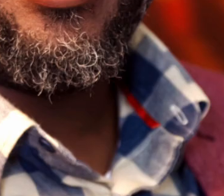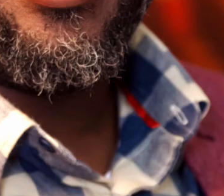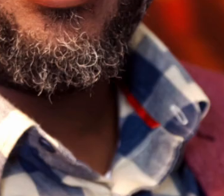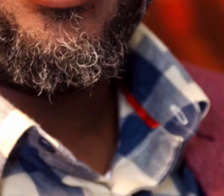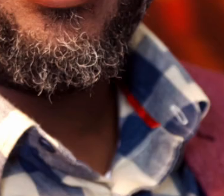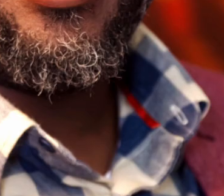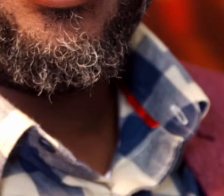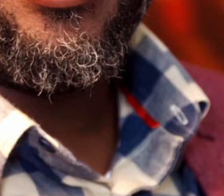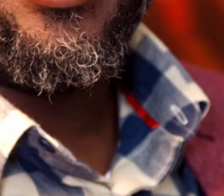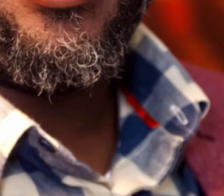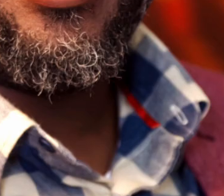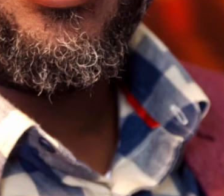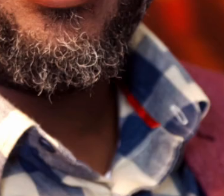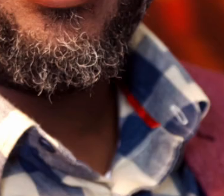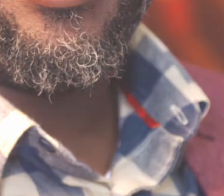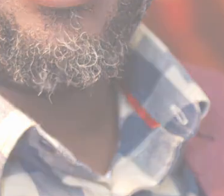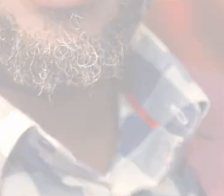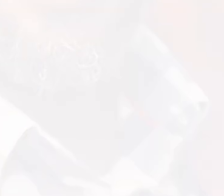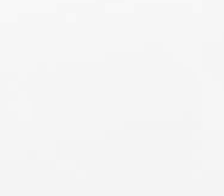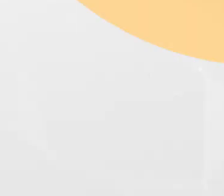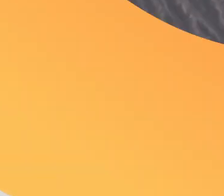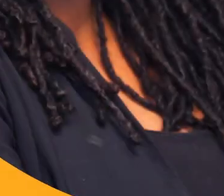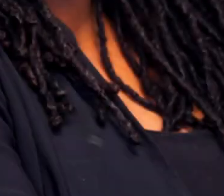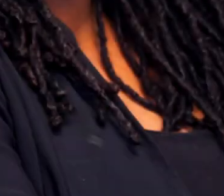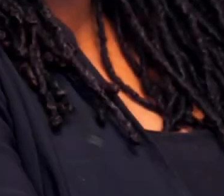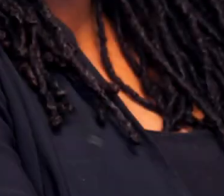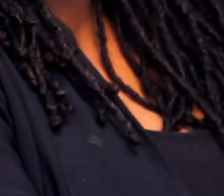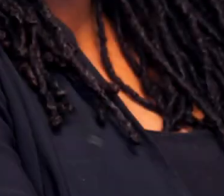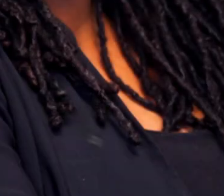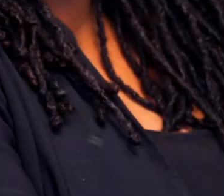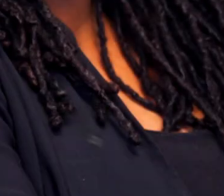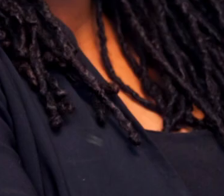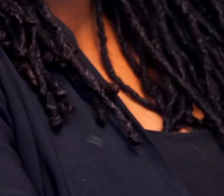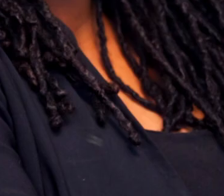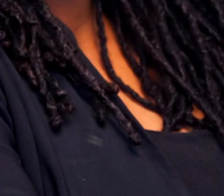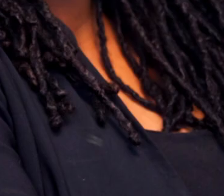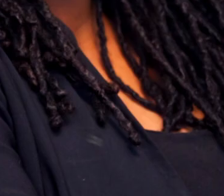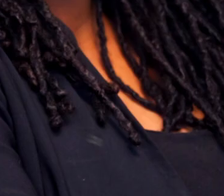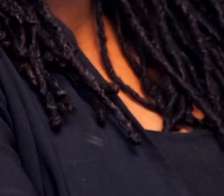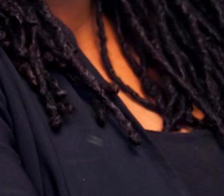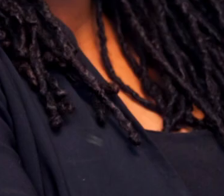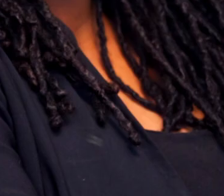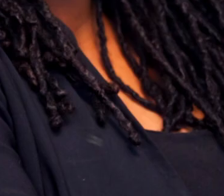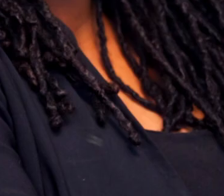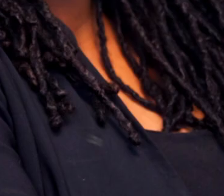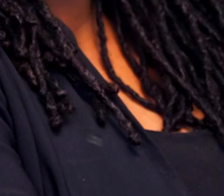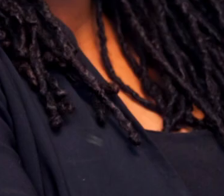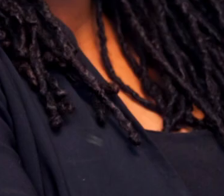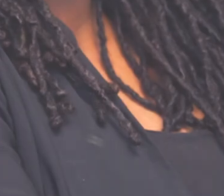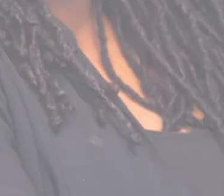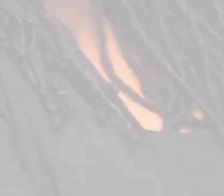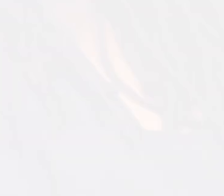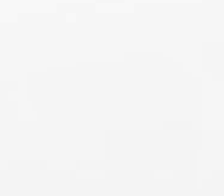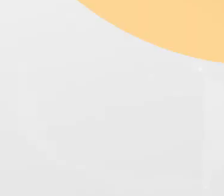Advocacy Director at Dignitas, and also his colleague, Gikandi, who's the Research and Development Manager at Dignitas, and then someone we work very